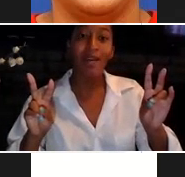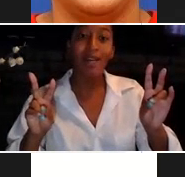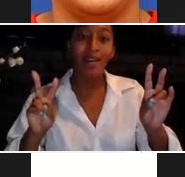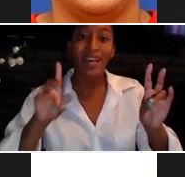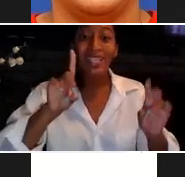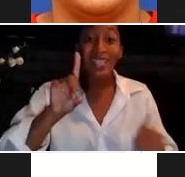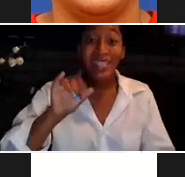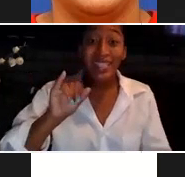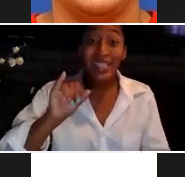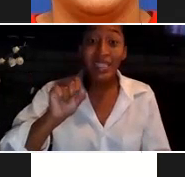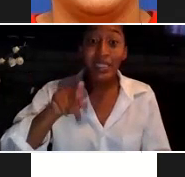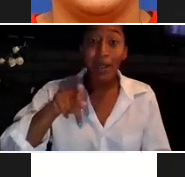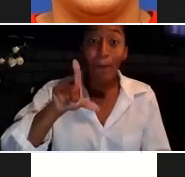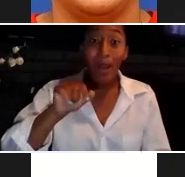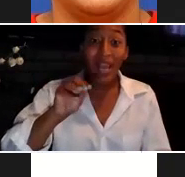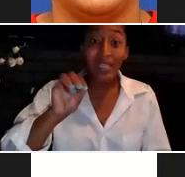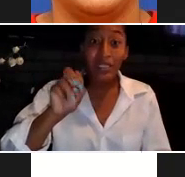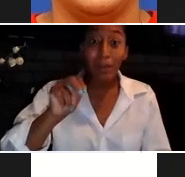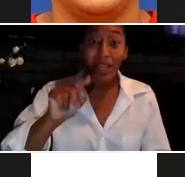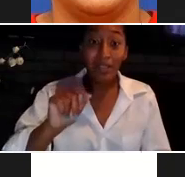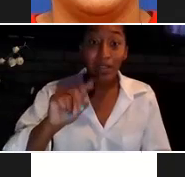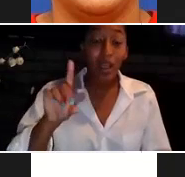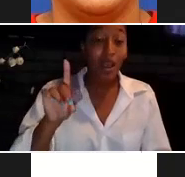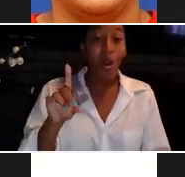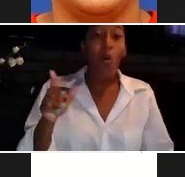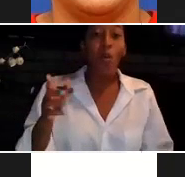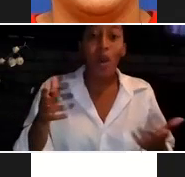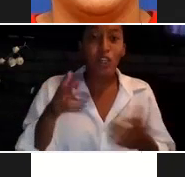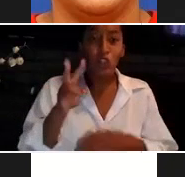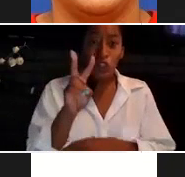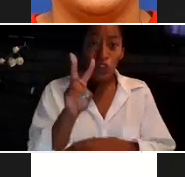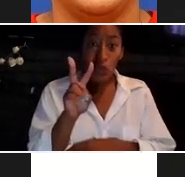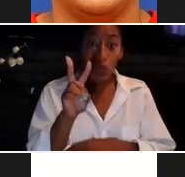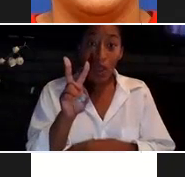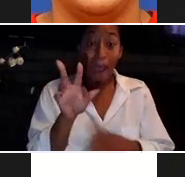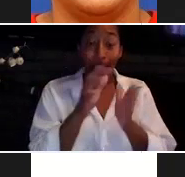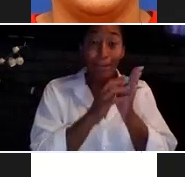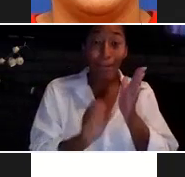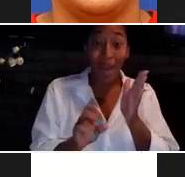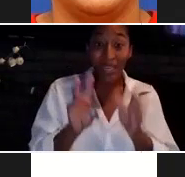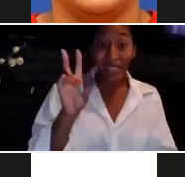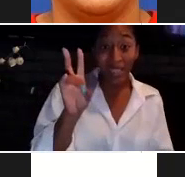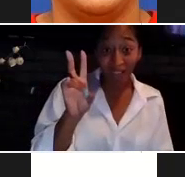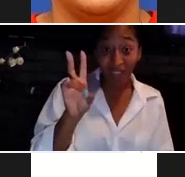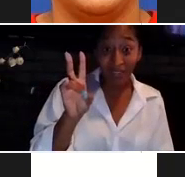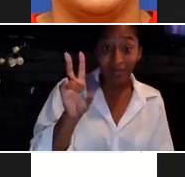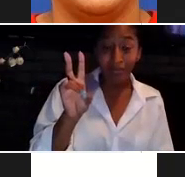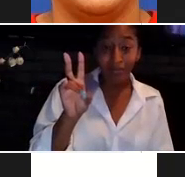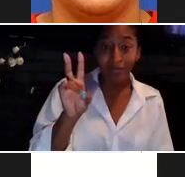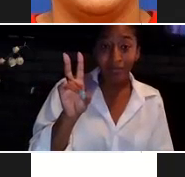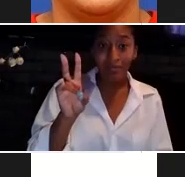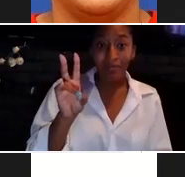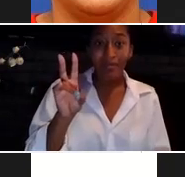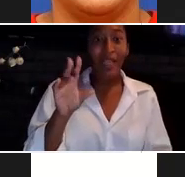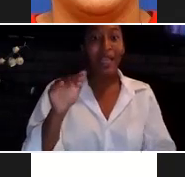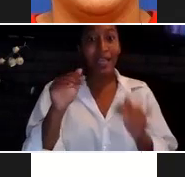7, or minus 5. And typically when you're doing these, because you're doing a position, you're dealing with a